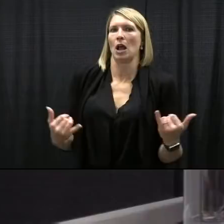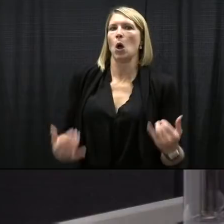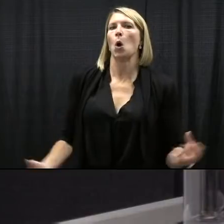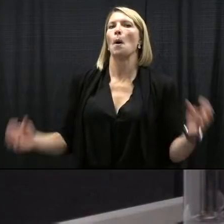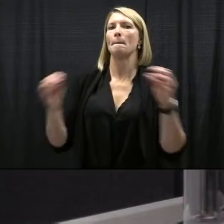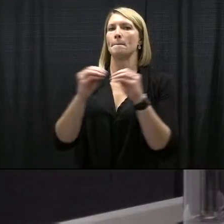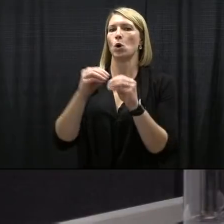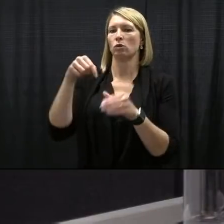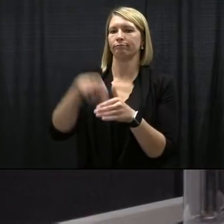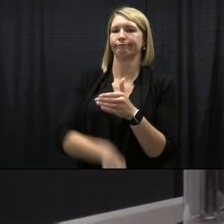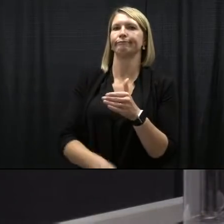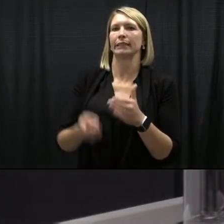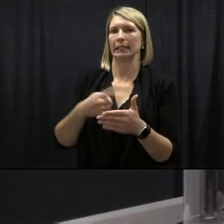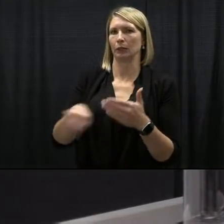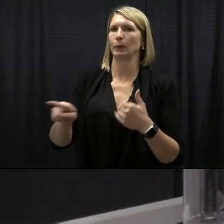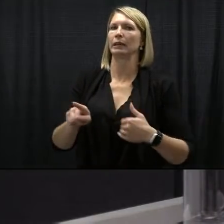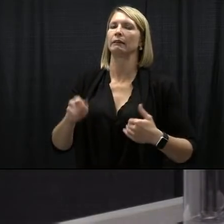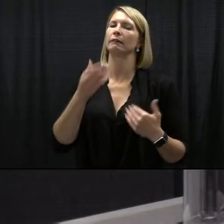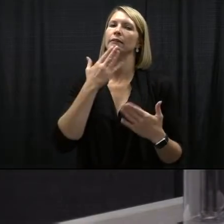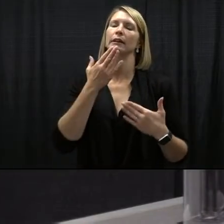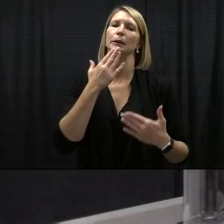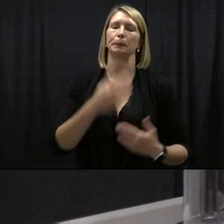app stores. So thank you very much.